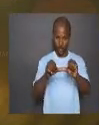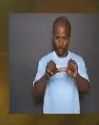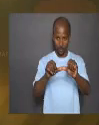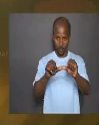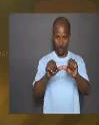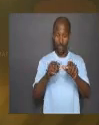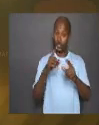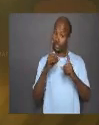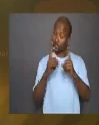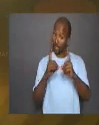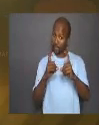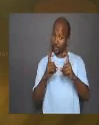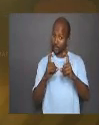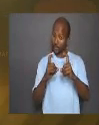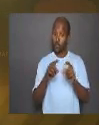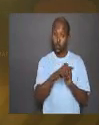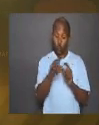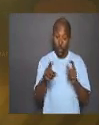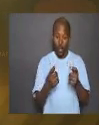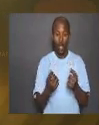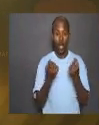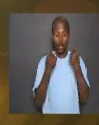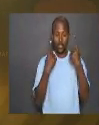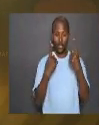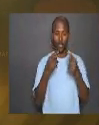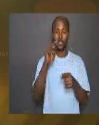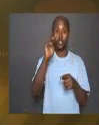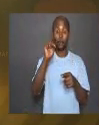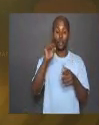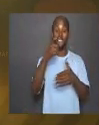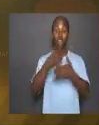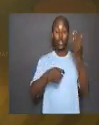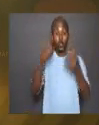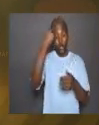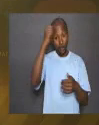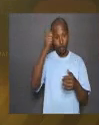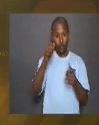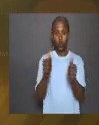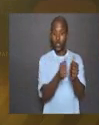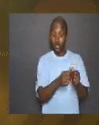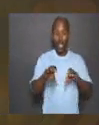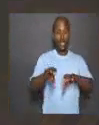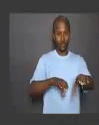Let us test your understanding of the mean value theorem with an activity.